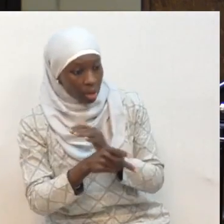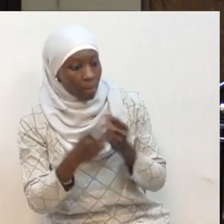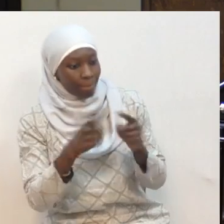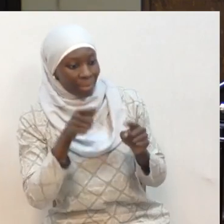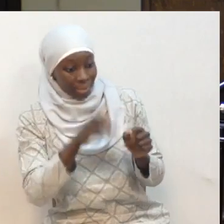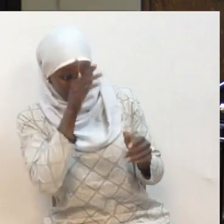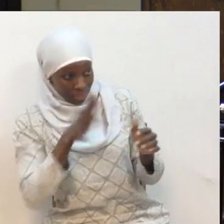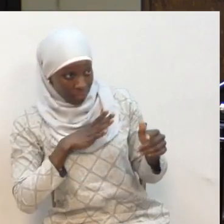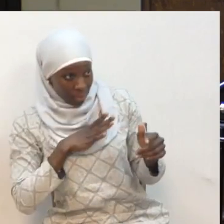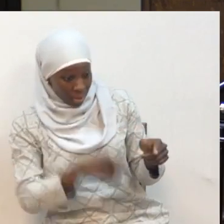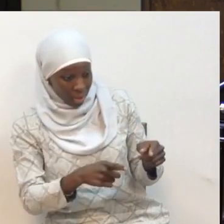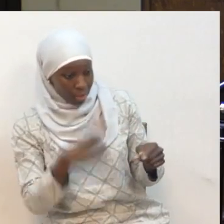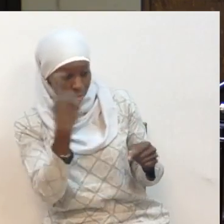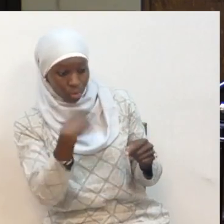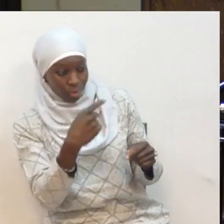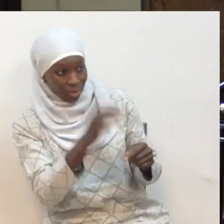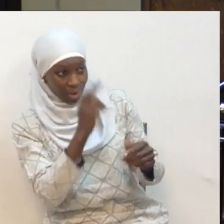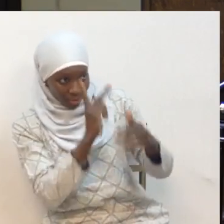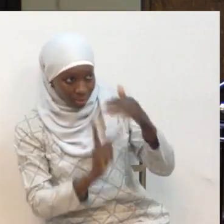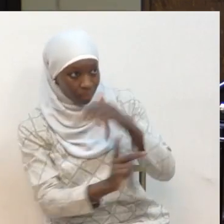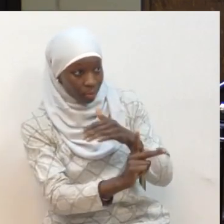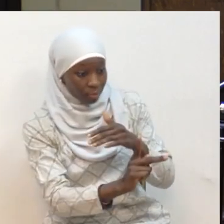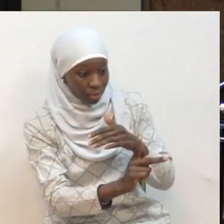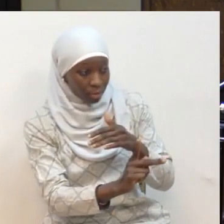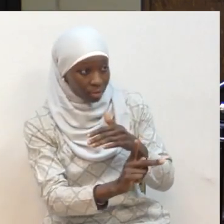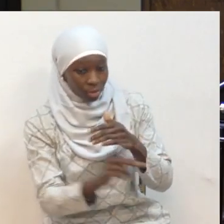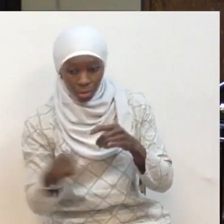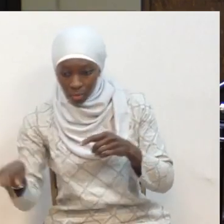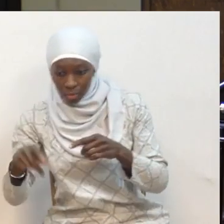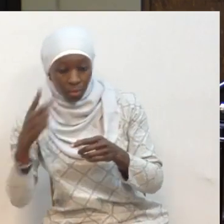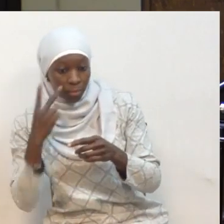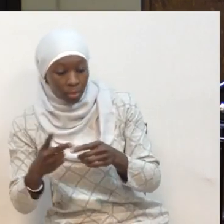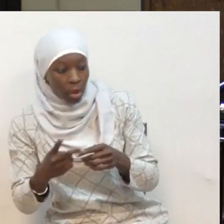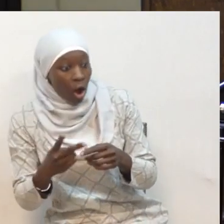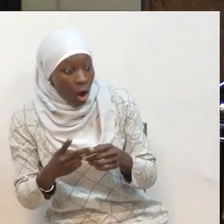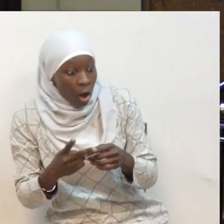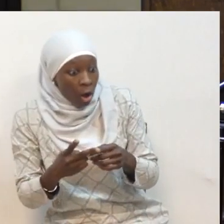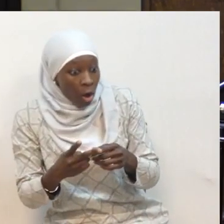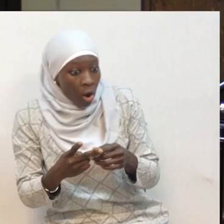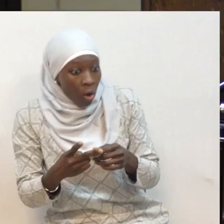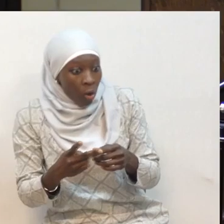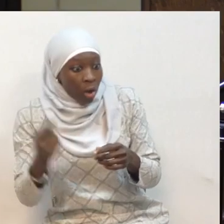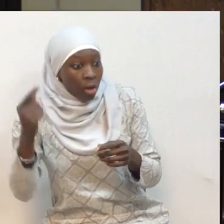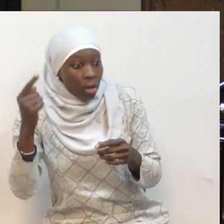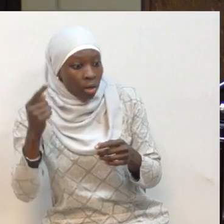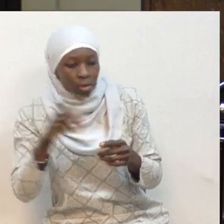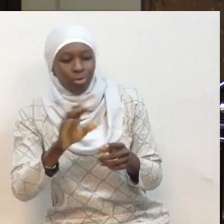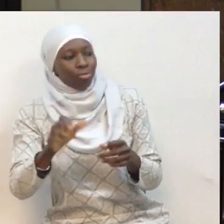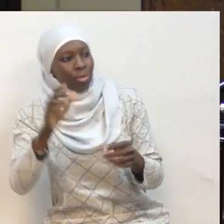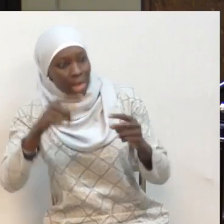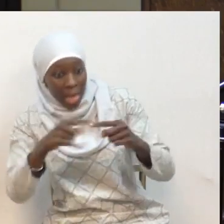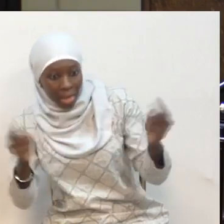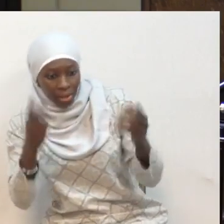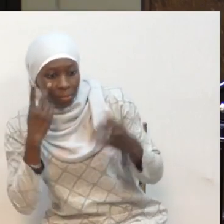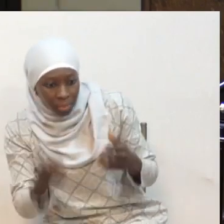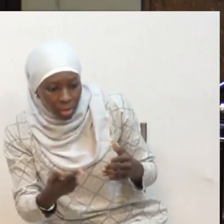They thought that they killed the Prophet sallallahu alaihi wasallam, and they said, we killed Muhammad, let's go.